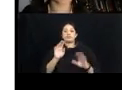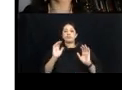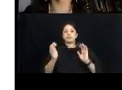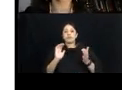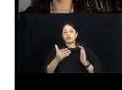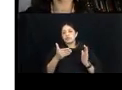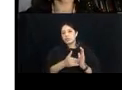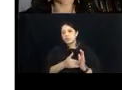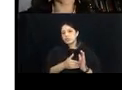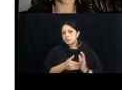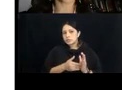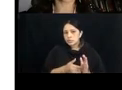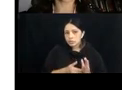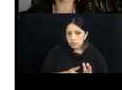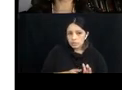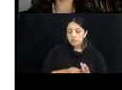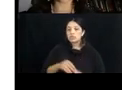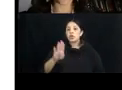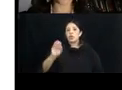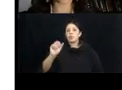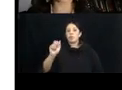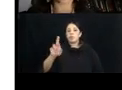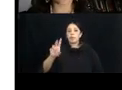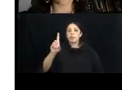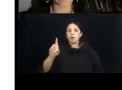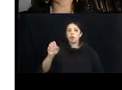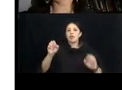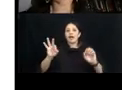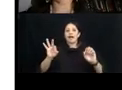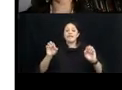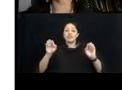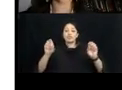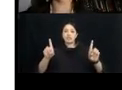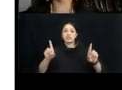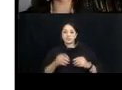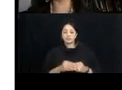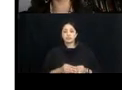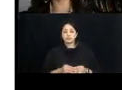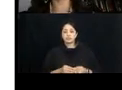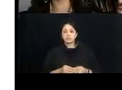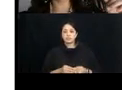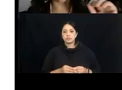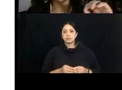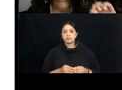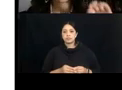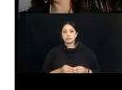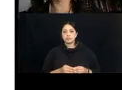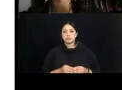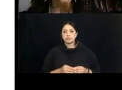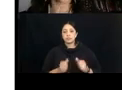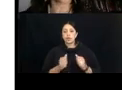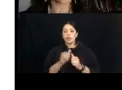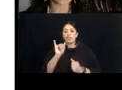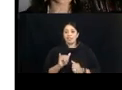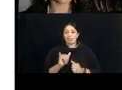schools. However, there's loopholes within that. And even with the passing